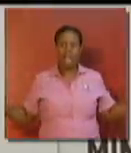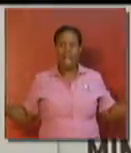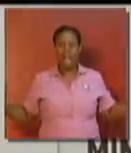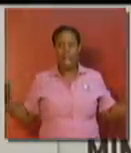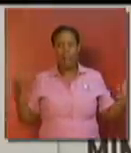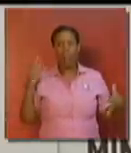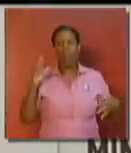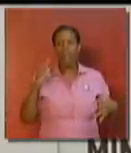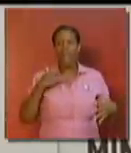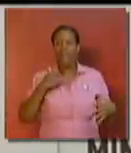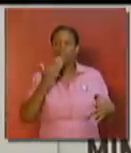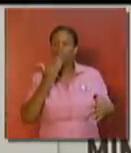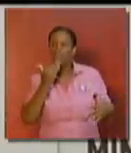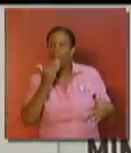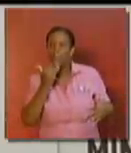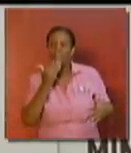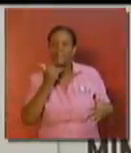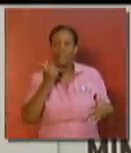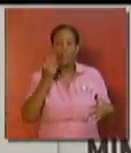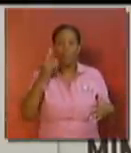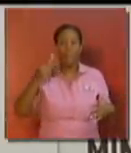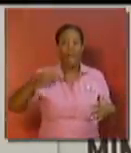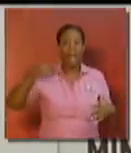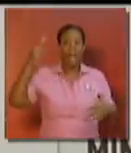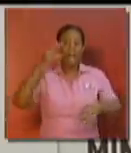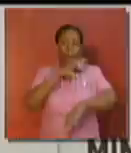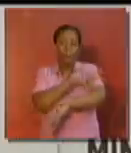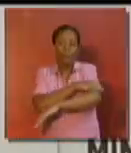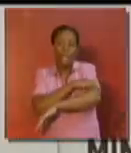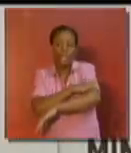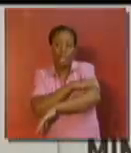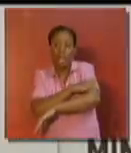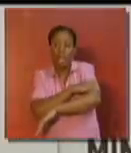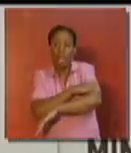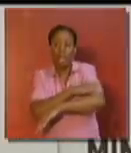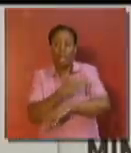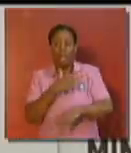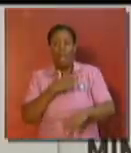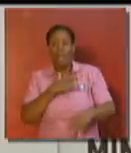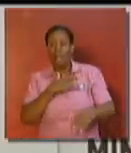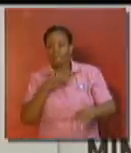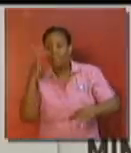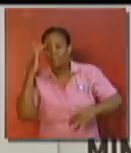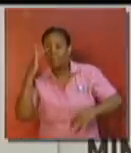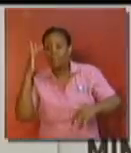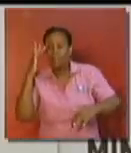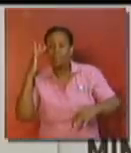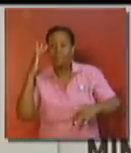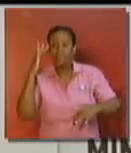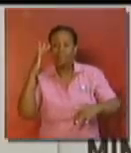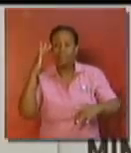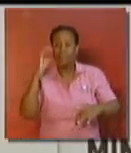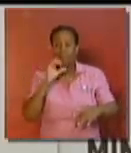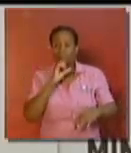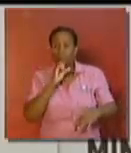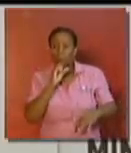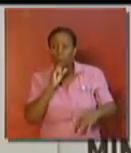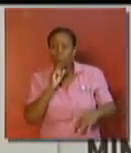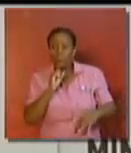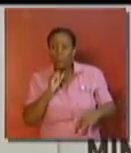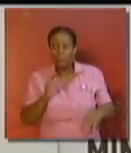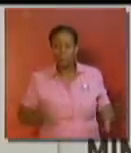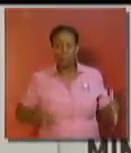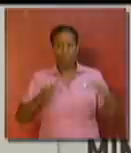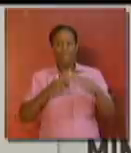mellitus, high blood pressure, if you suffer from heart disease, if you are older for pregnancy. Again, these are